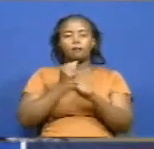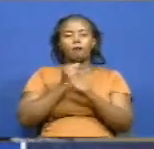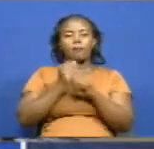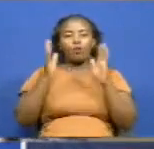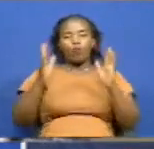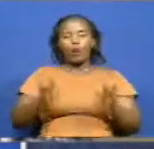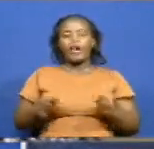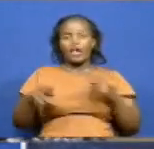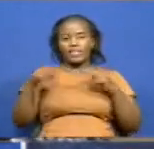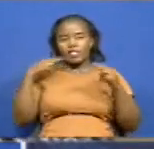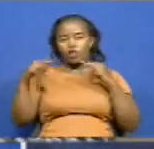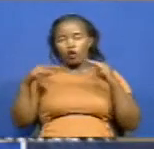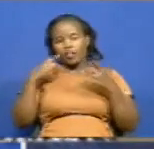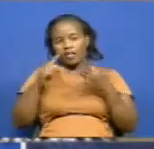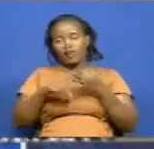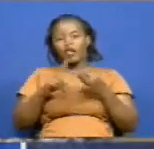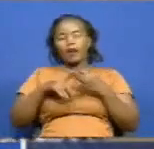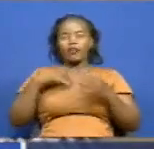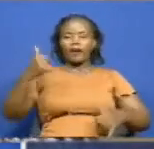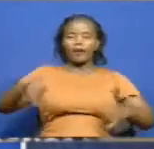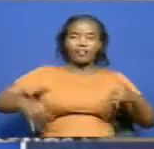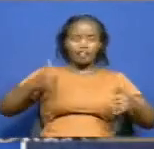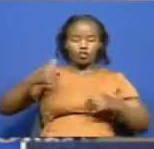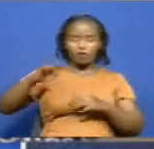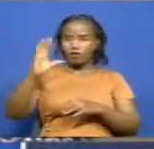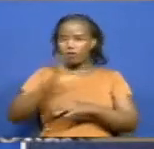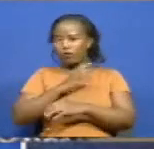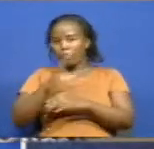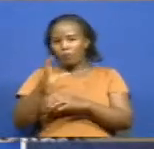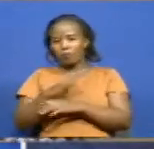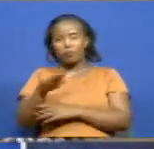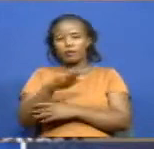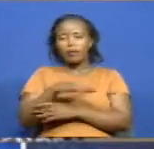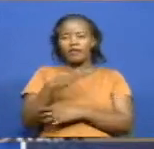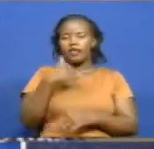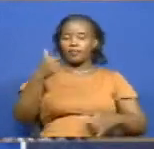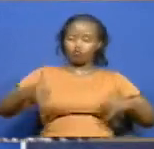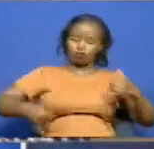working in entertainment pubs and restaurants, those working